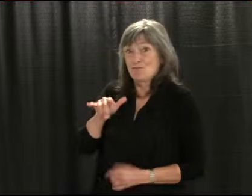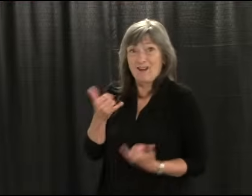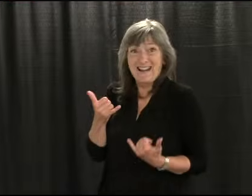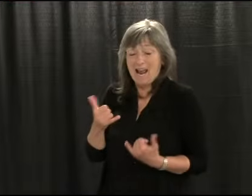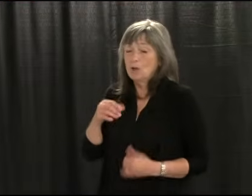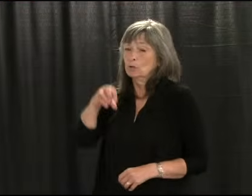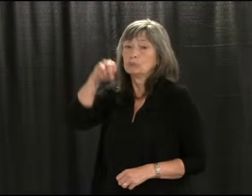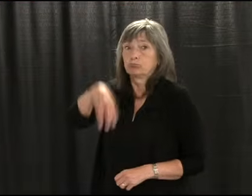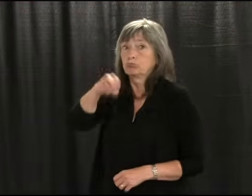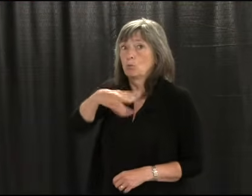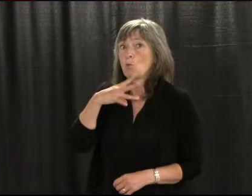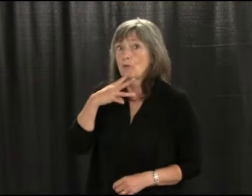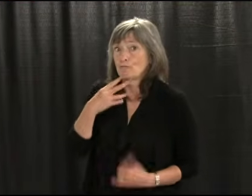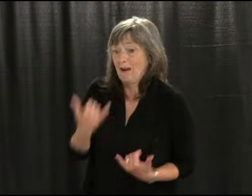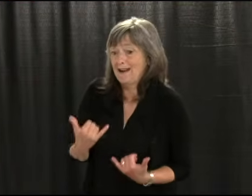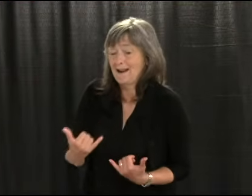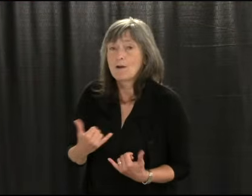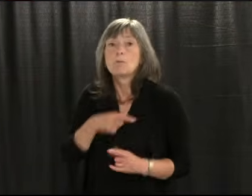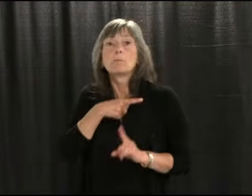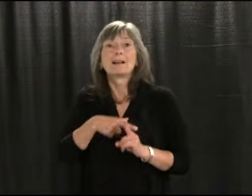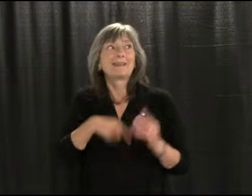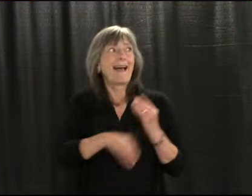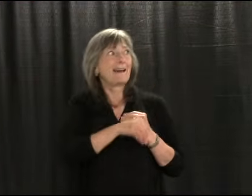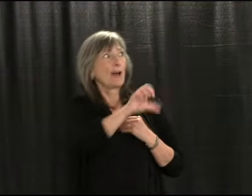right now and another one on the way.